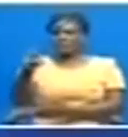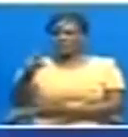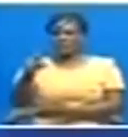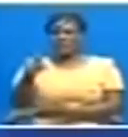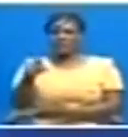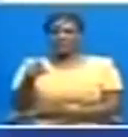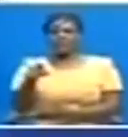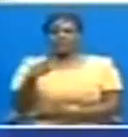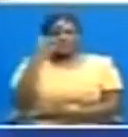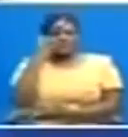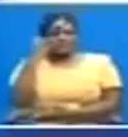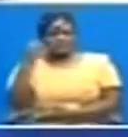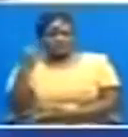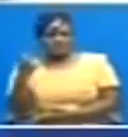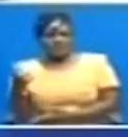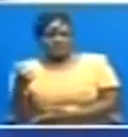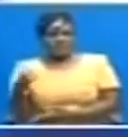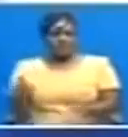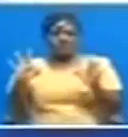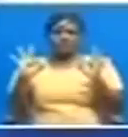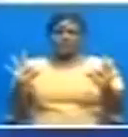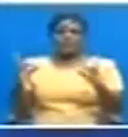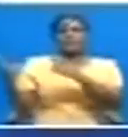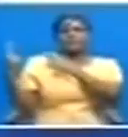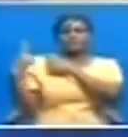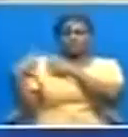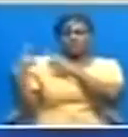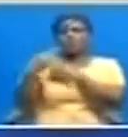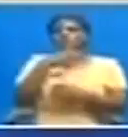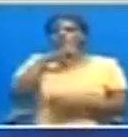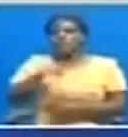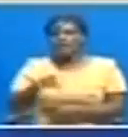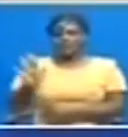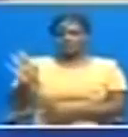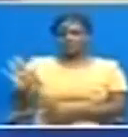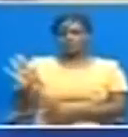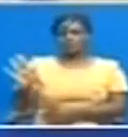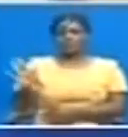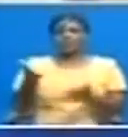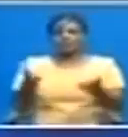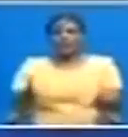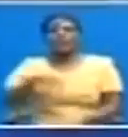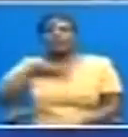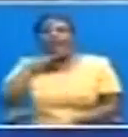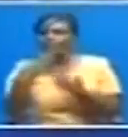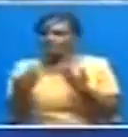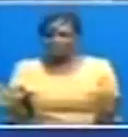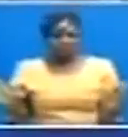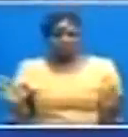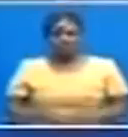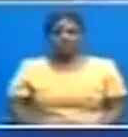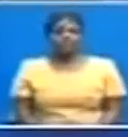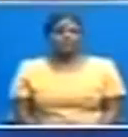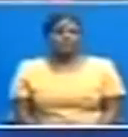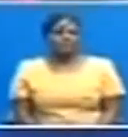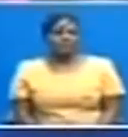father he was. Humble, smart and responsible is how he describes Felix Magomere, now deceased.